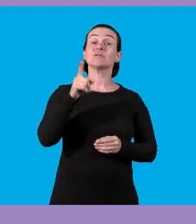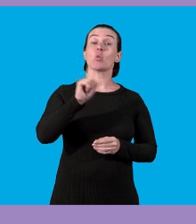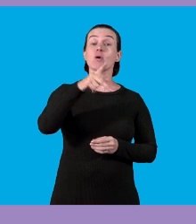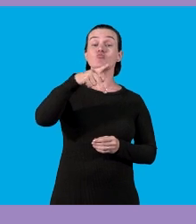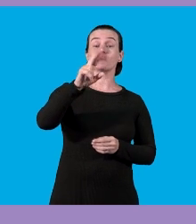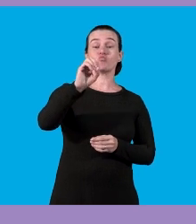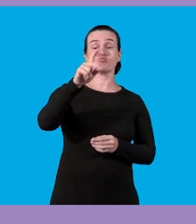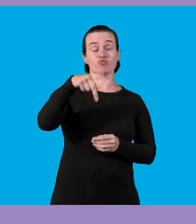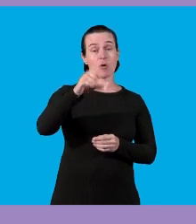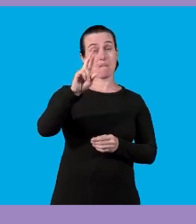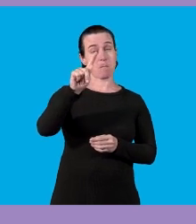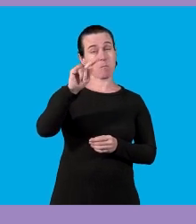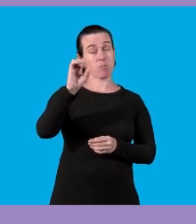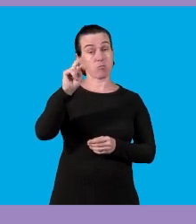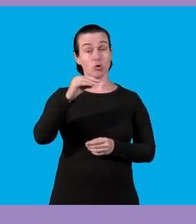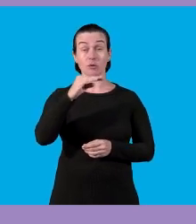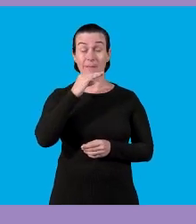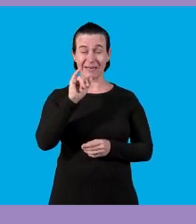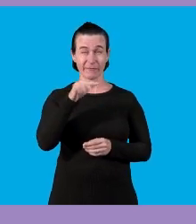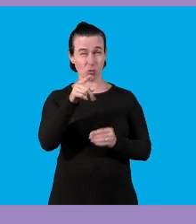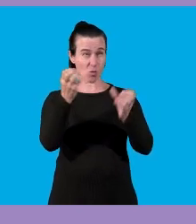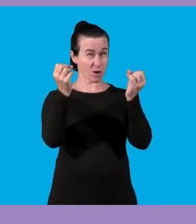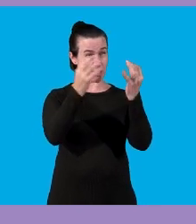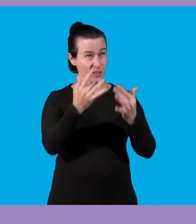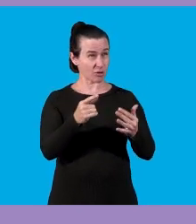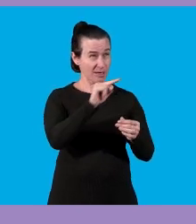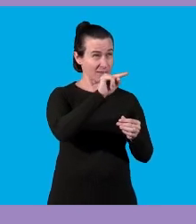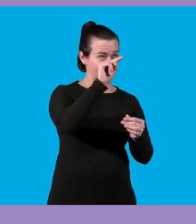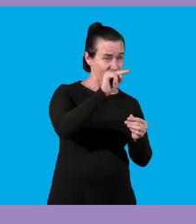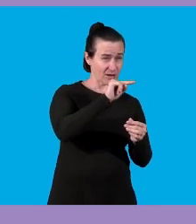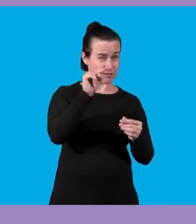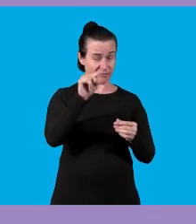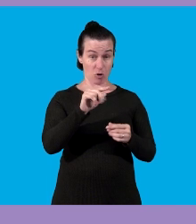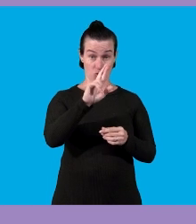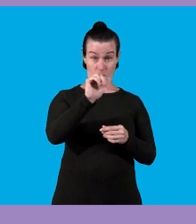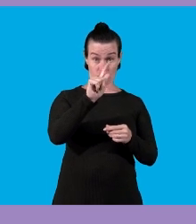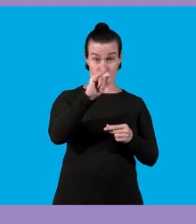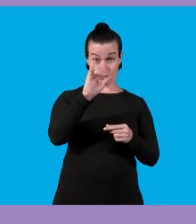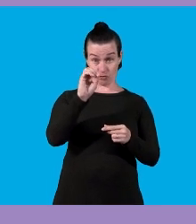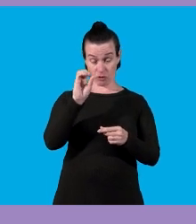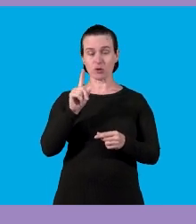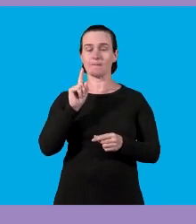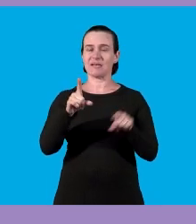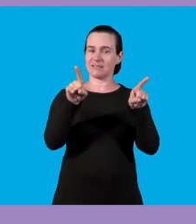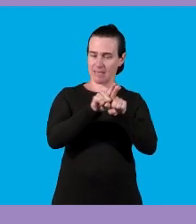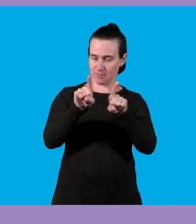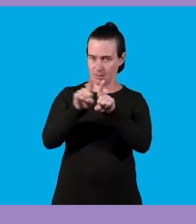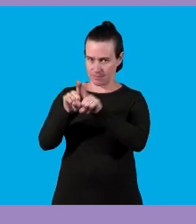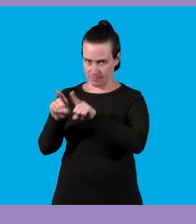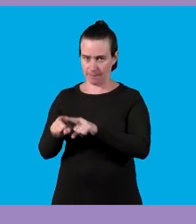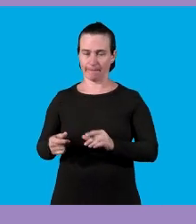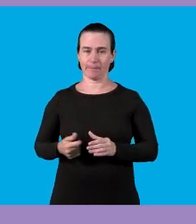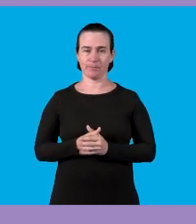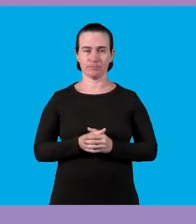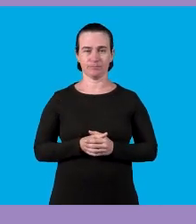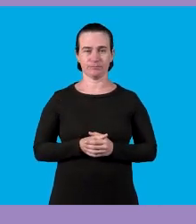Remember, proportion means the ratio that you get when you divide the two sides must be equal to the ratio that you will get when you divide the